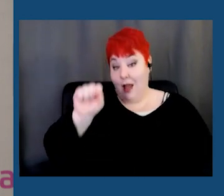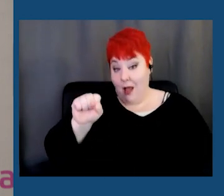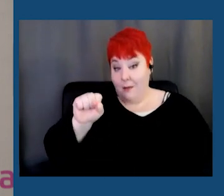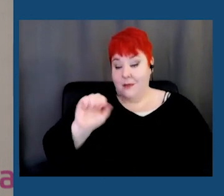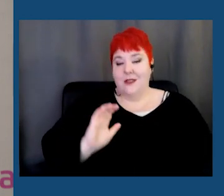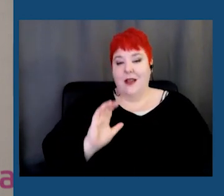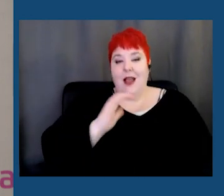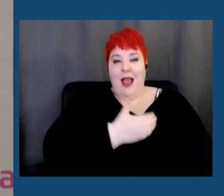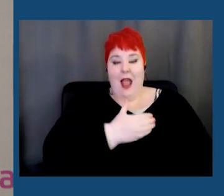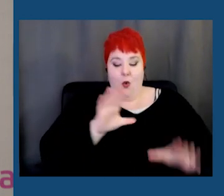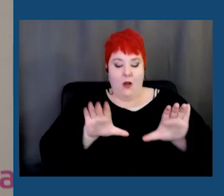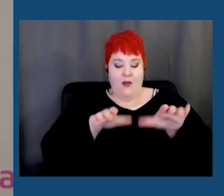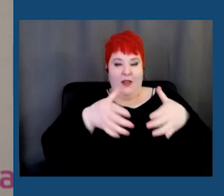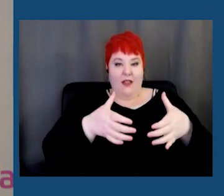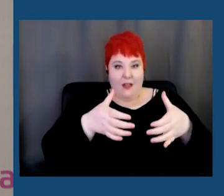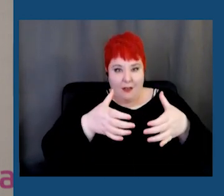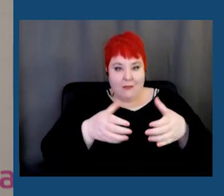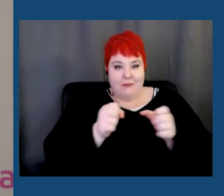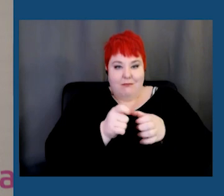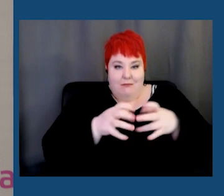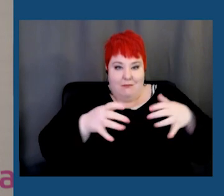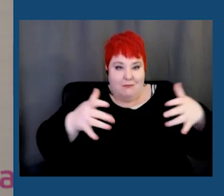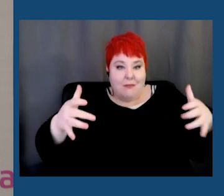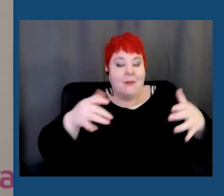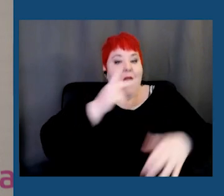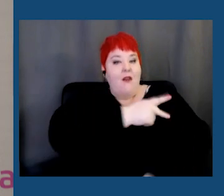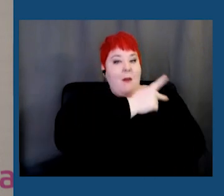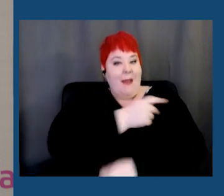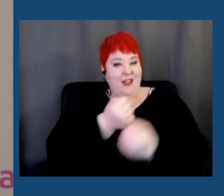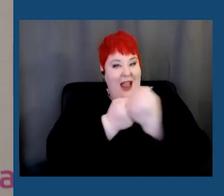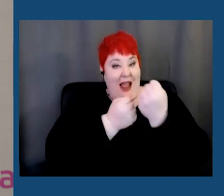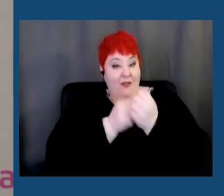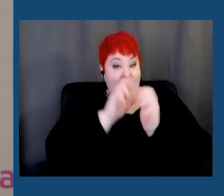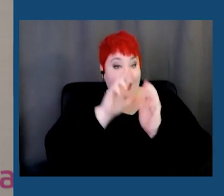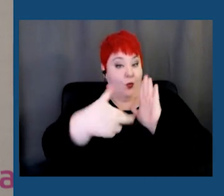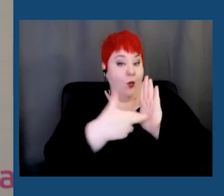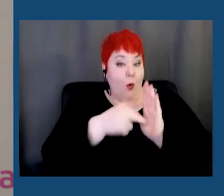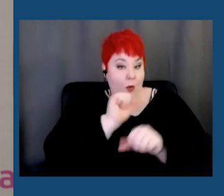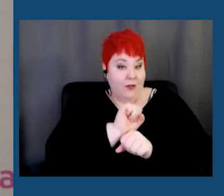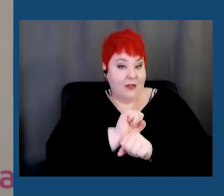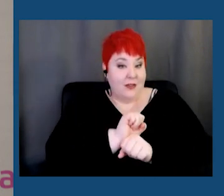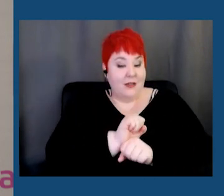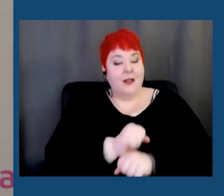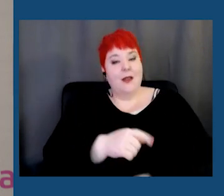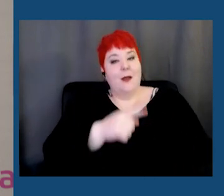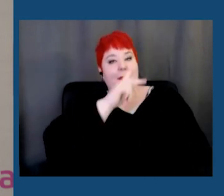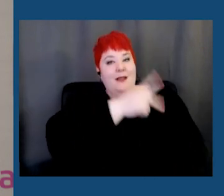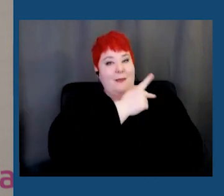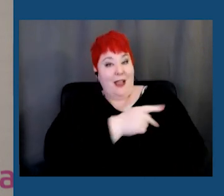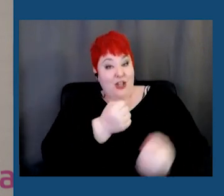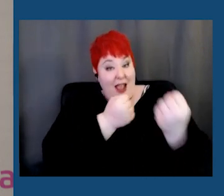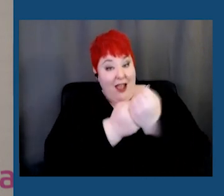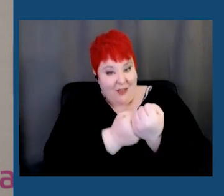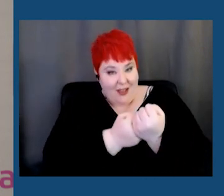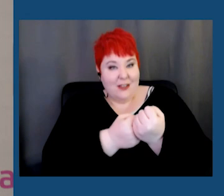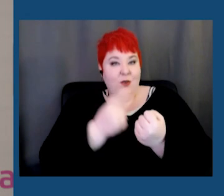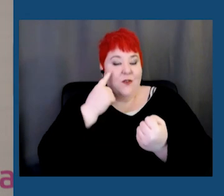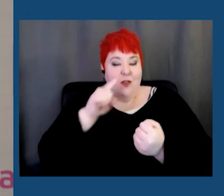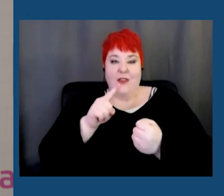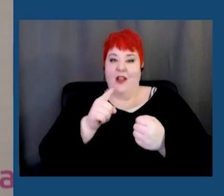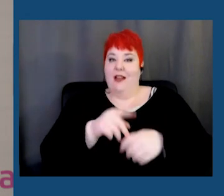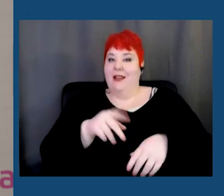the number of patient advocate roles. Advocates make the time-sensitive, unplanned healthcare we provide